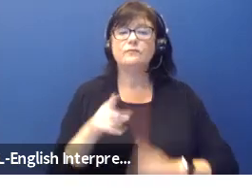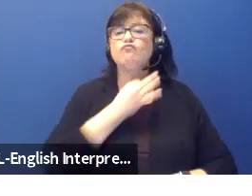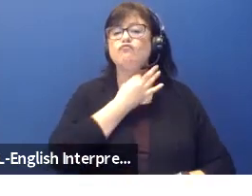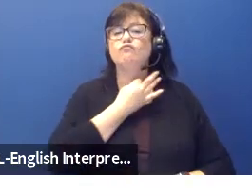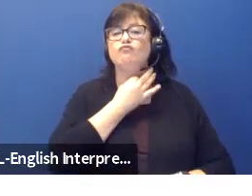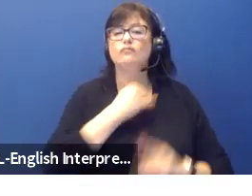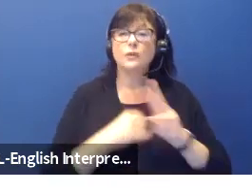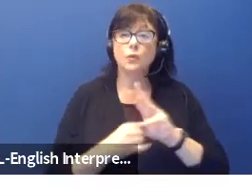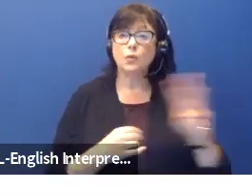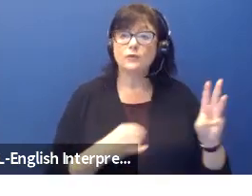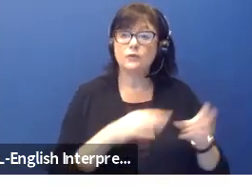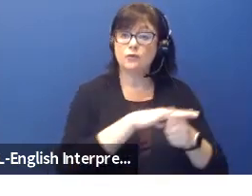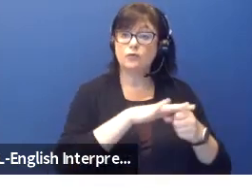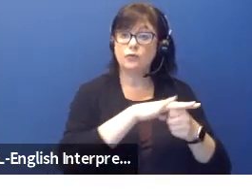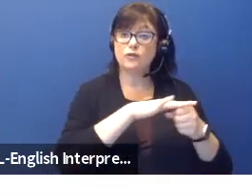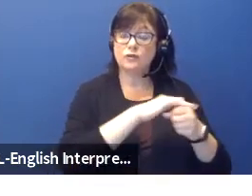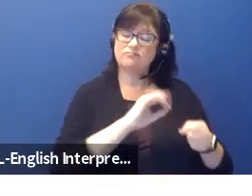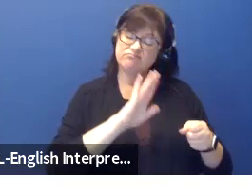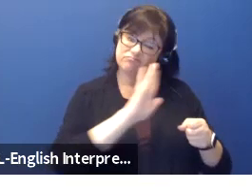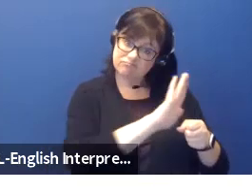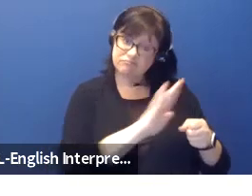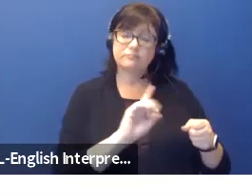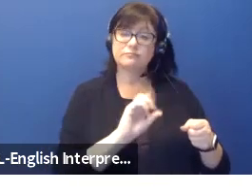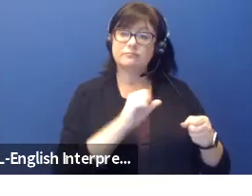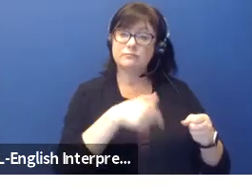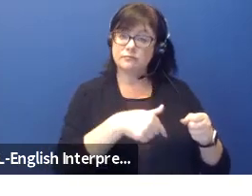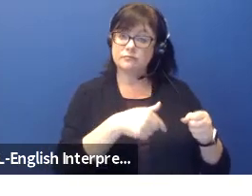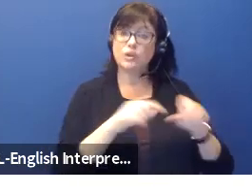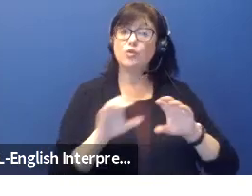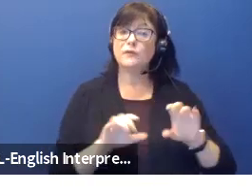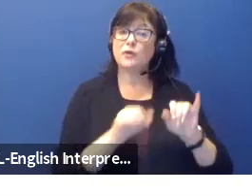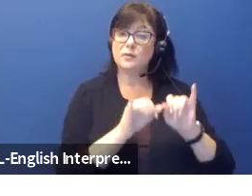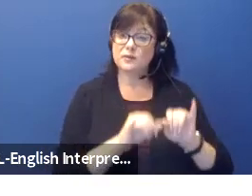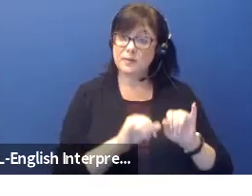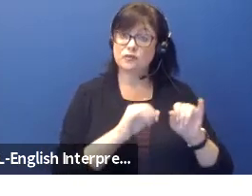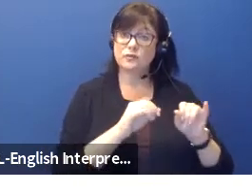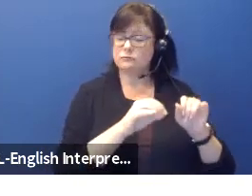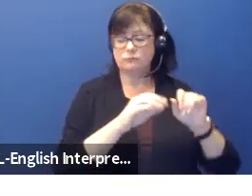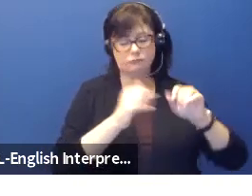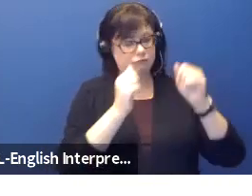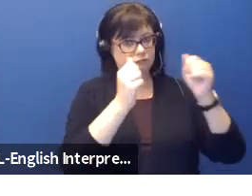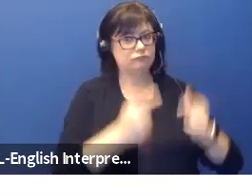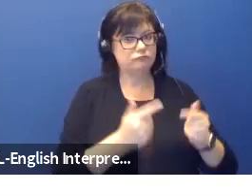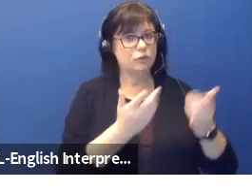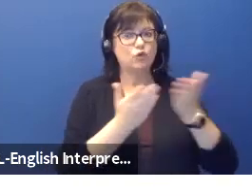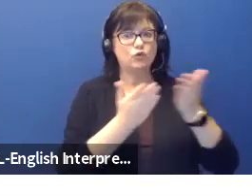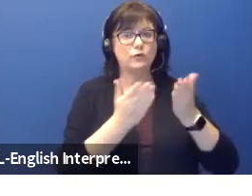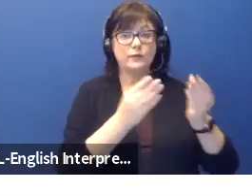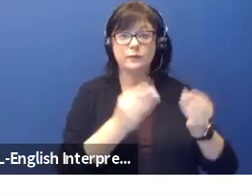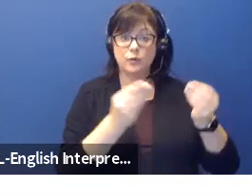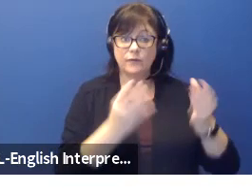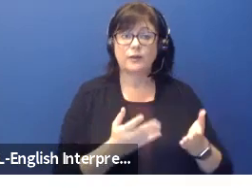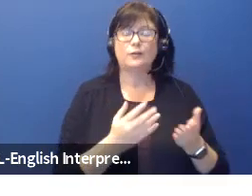their DSQ performance measures for all of the service providers, the colleges, the school boards, the